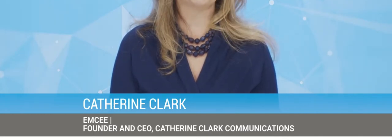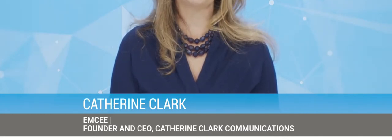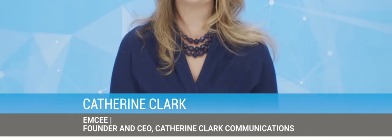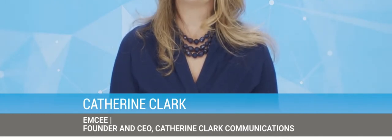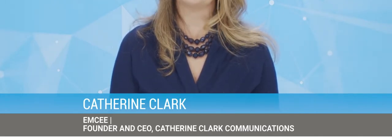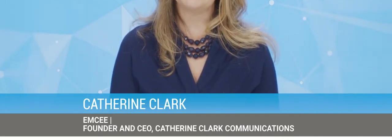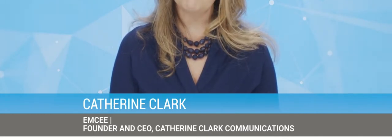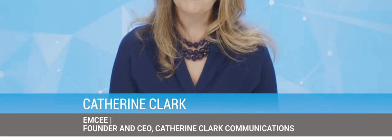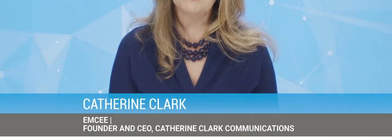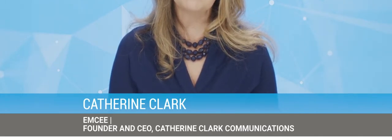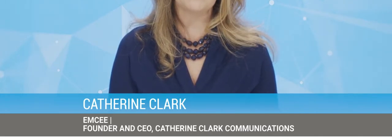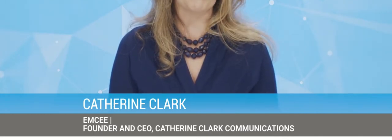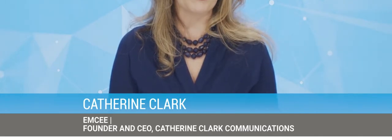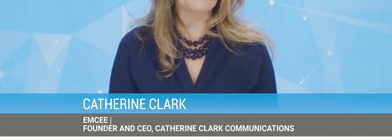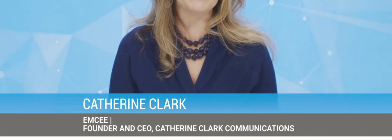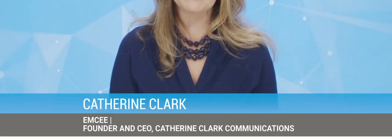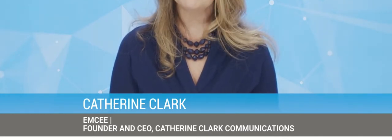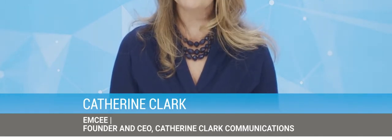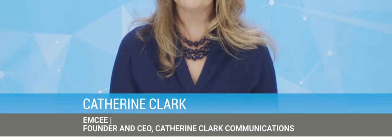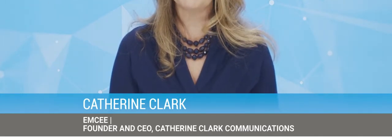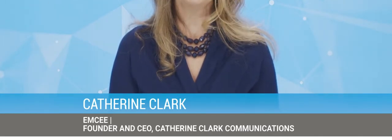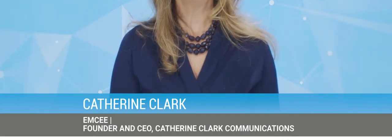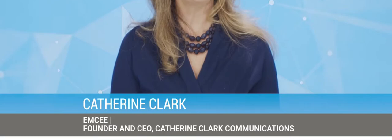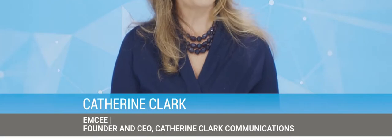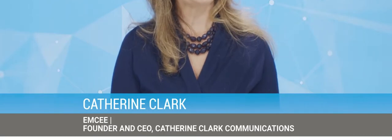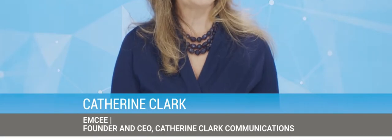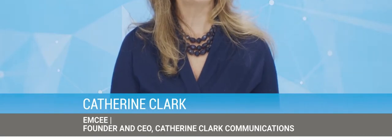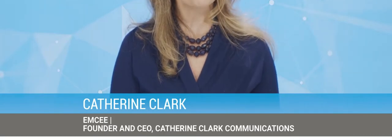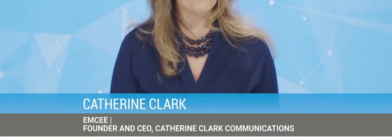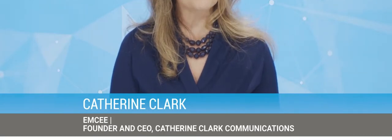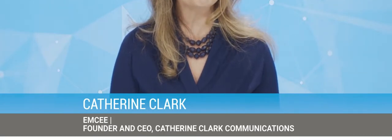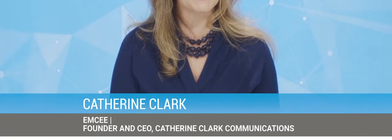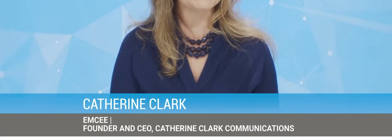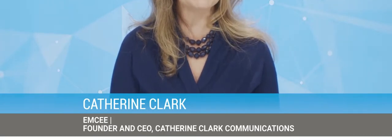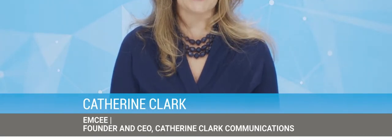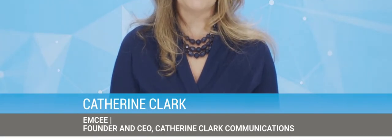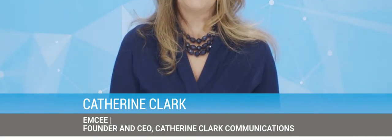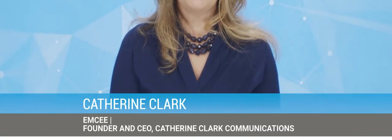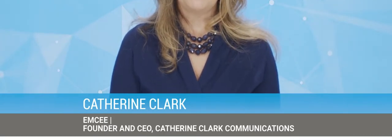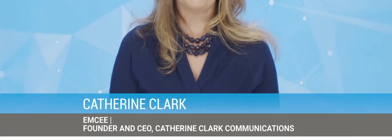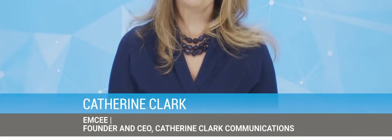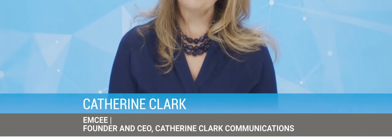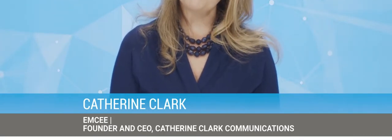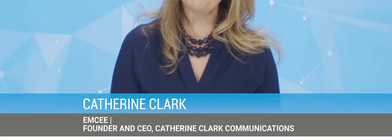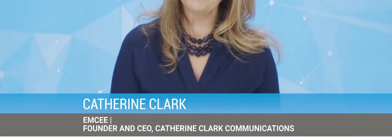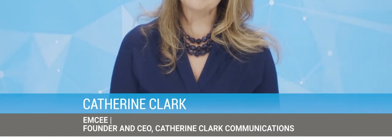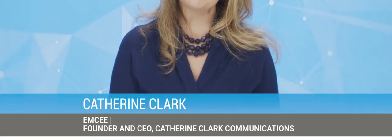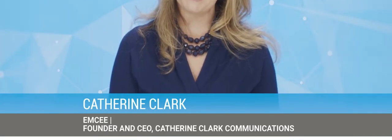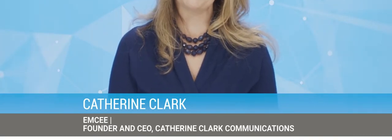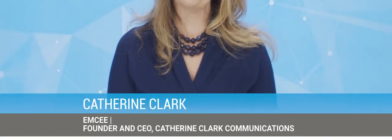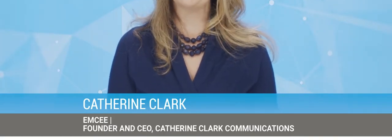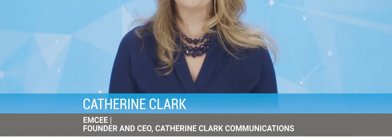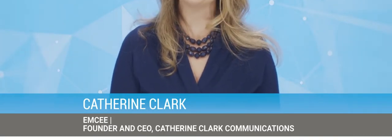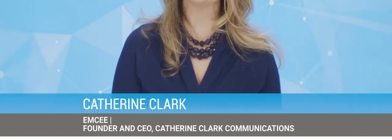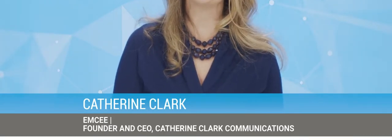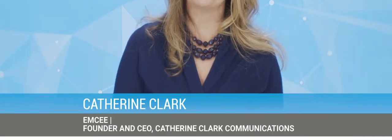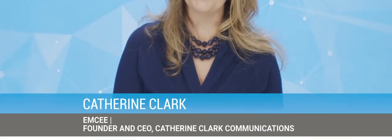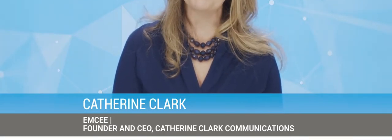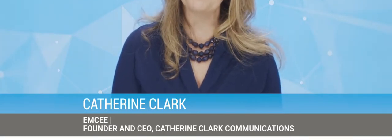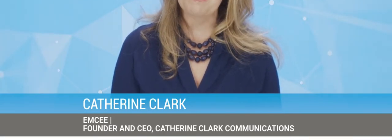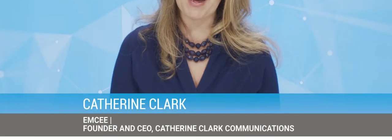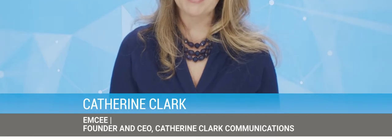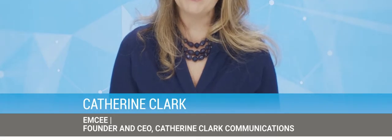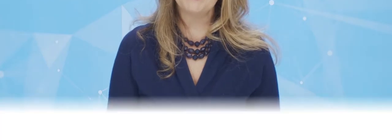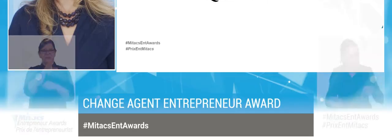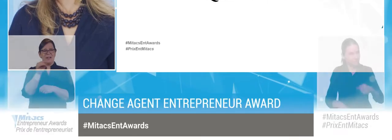the potential to significantly improve an industry, process, or mindset. And our winner for this category hails